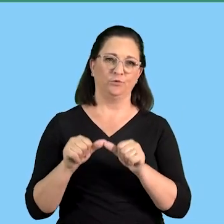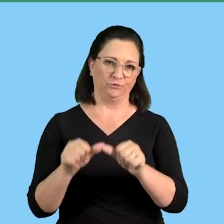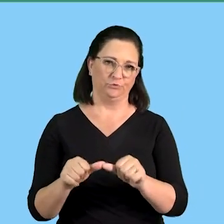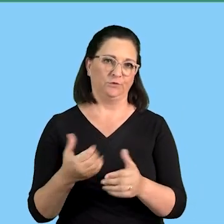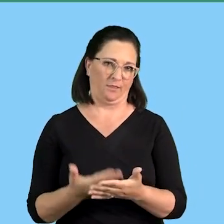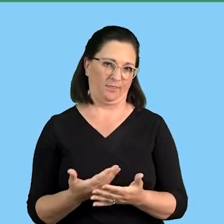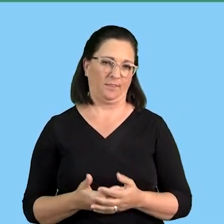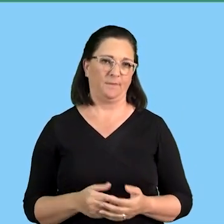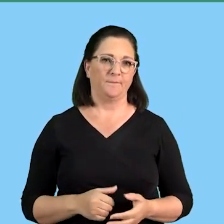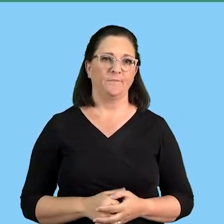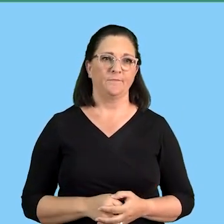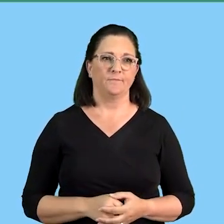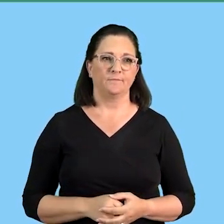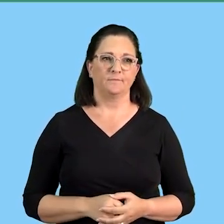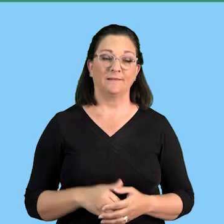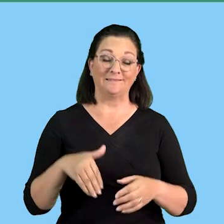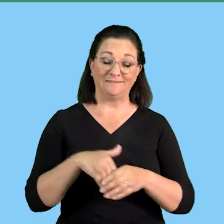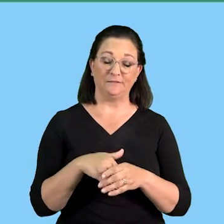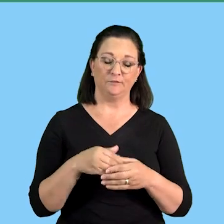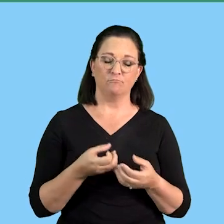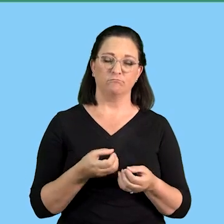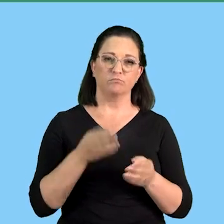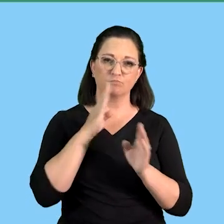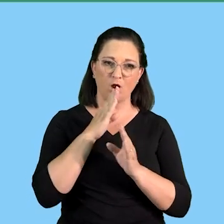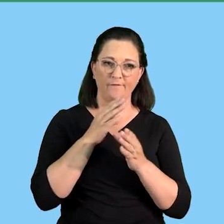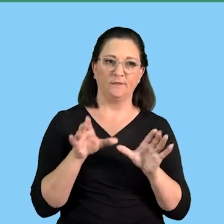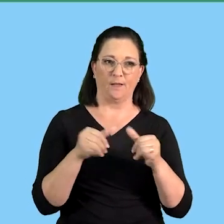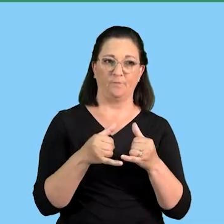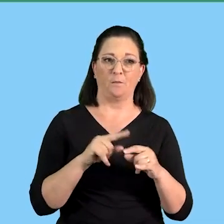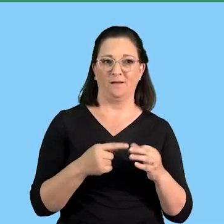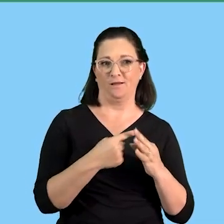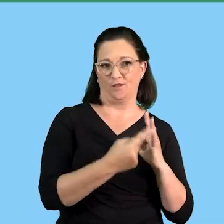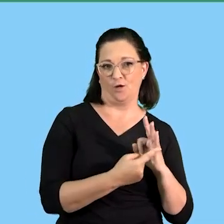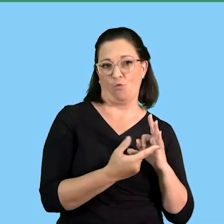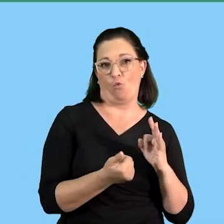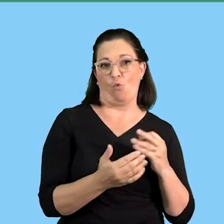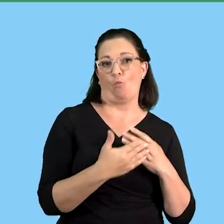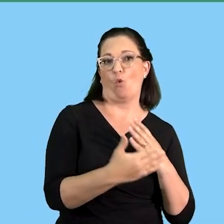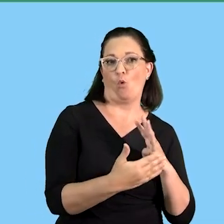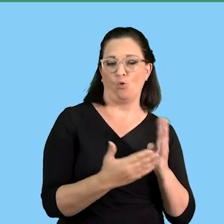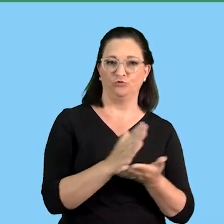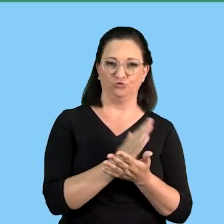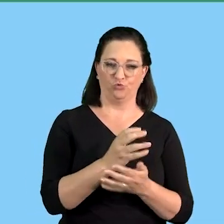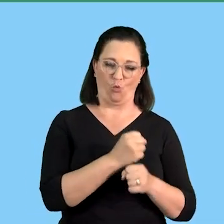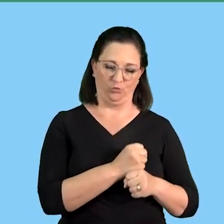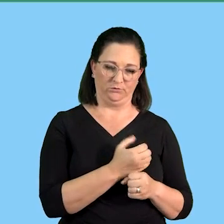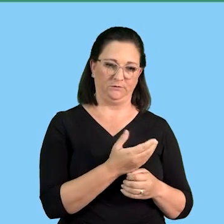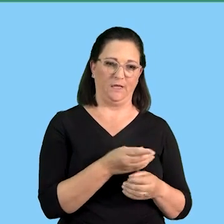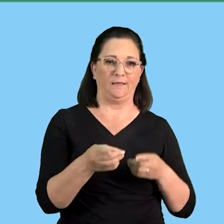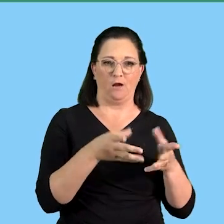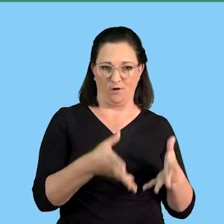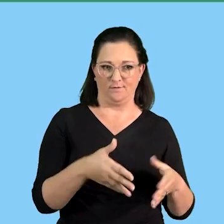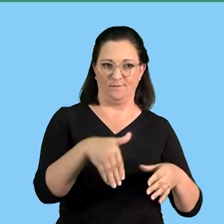still apply to a private company. Then it requires 3 or more directors or 3 or more shareholders. Then,